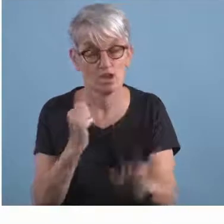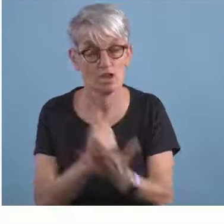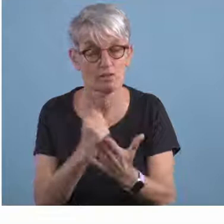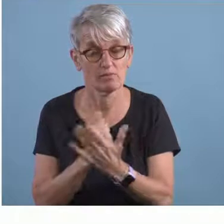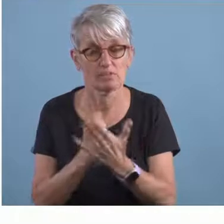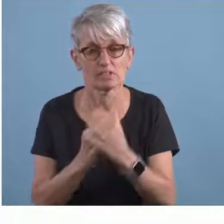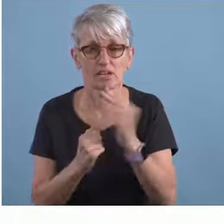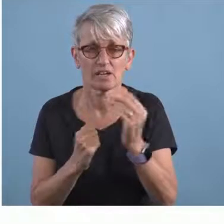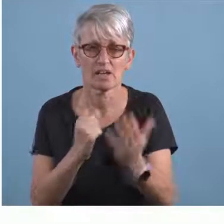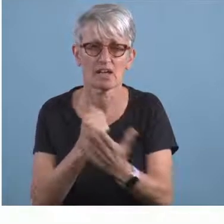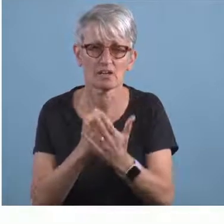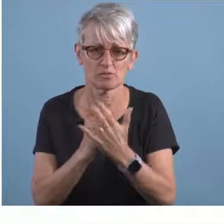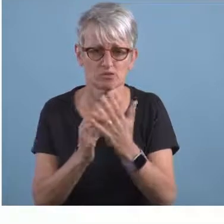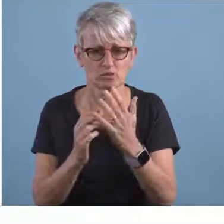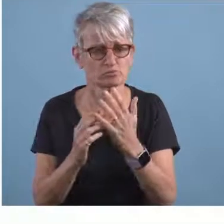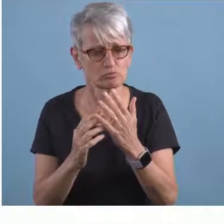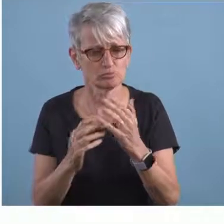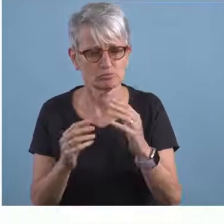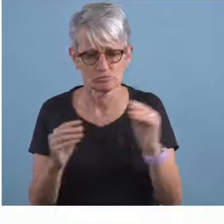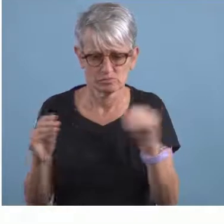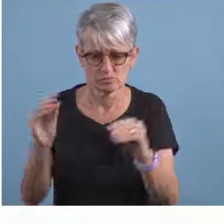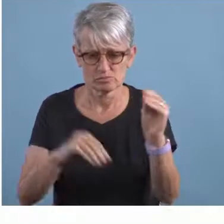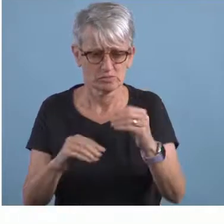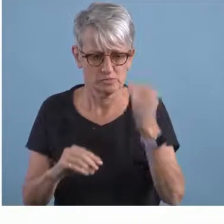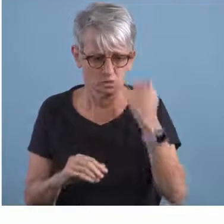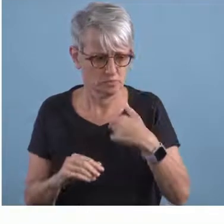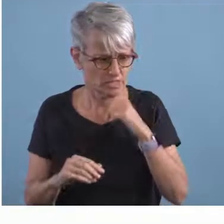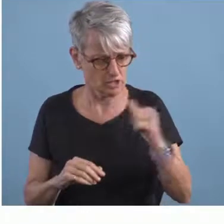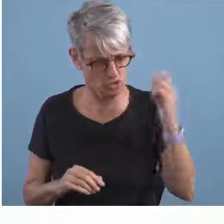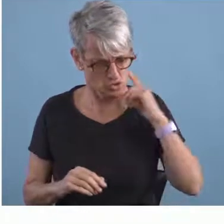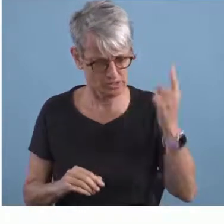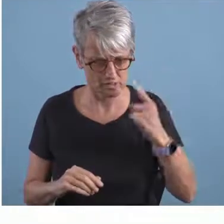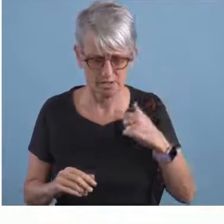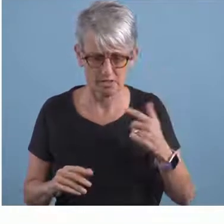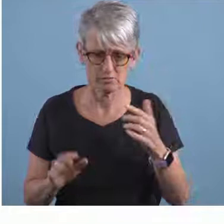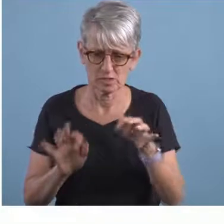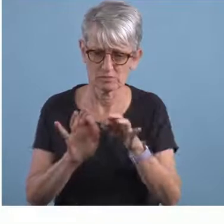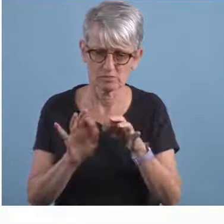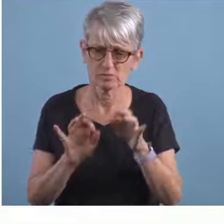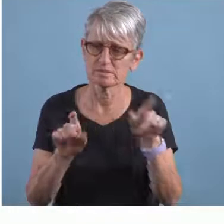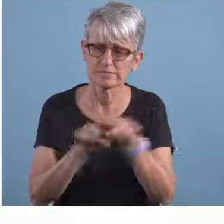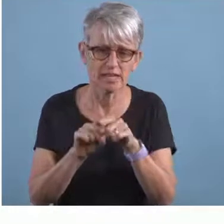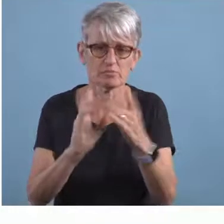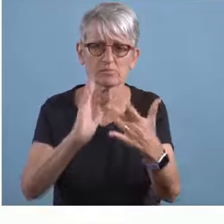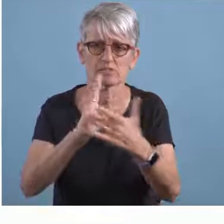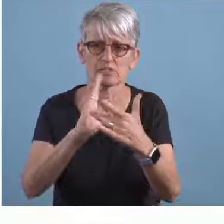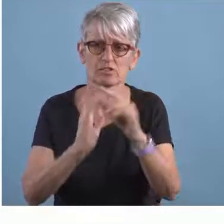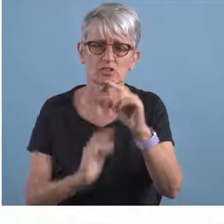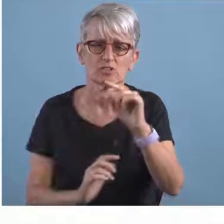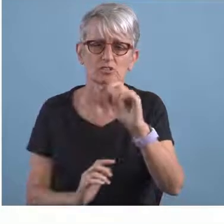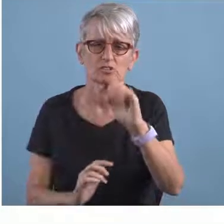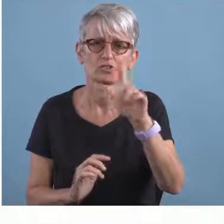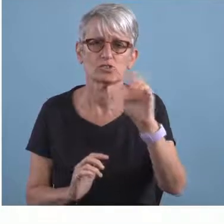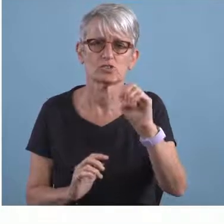and helps fill in the blanks of anything I may not have heard. It's the same technology as Google Translate. It's